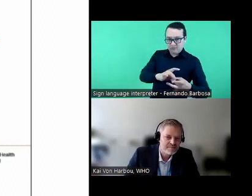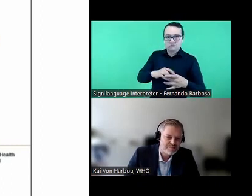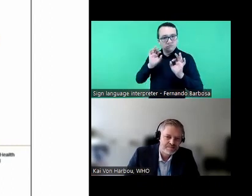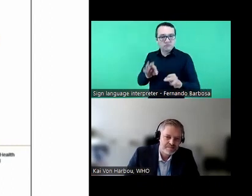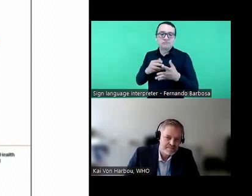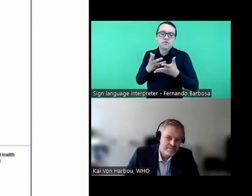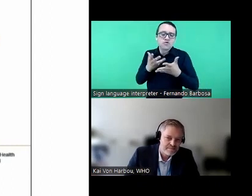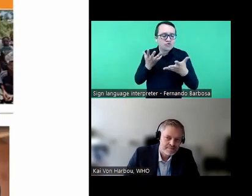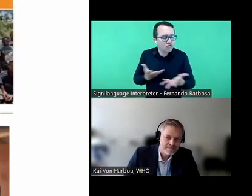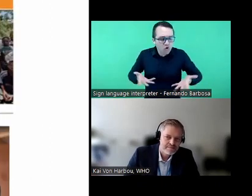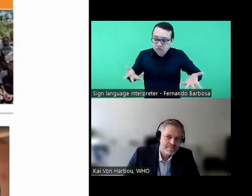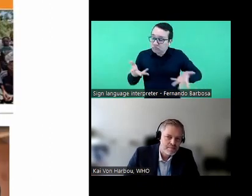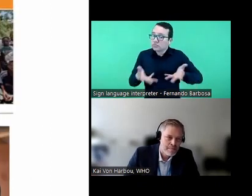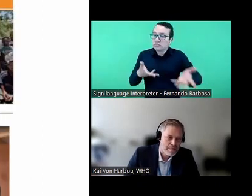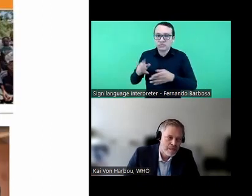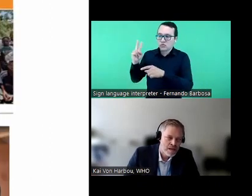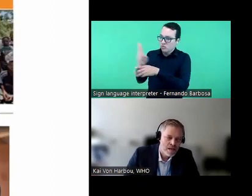slide.